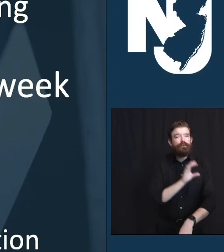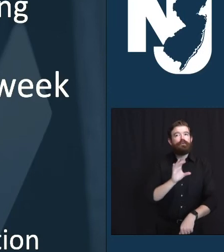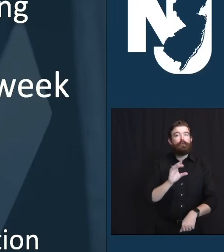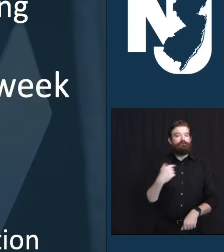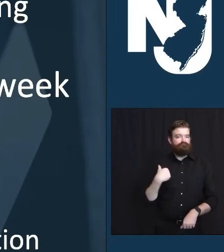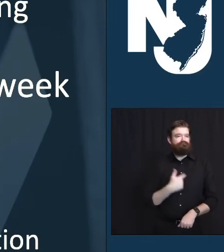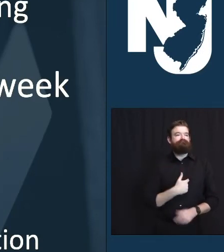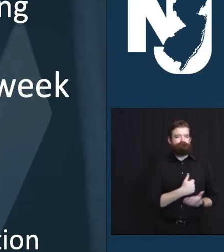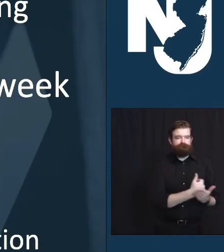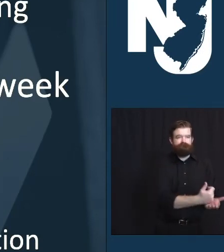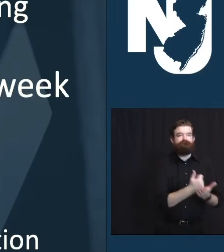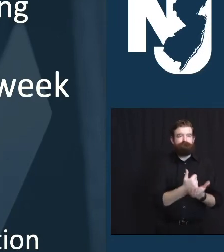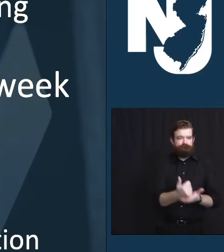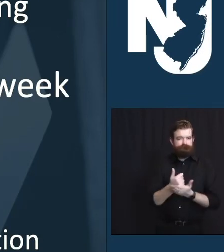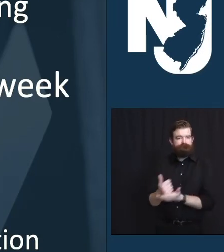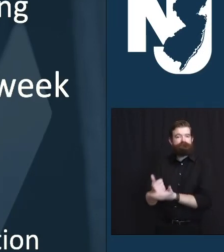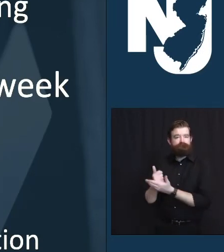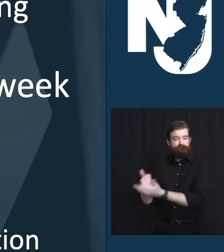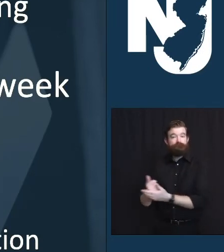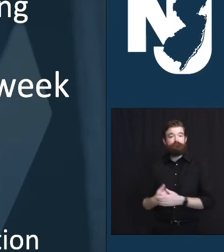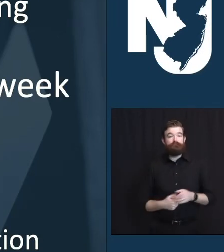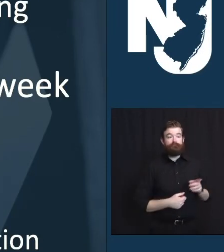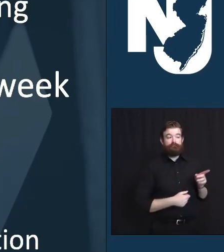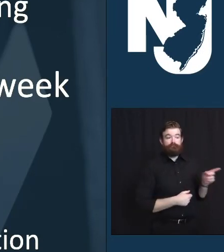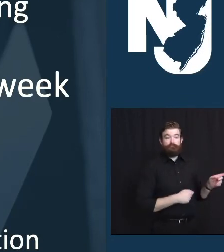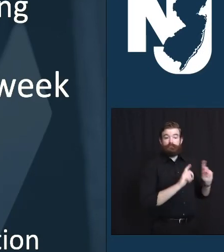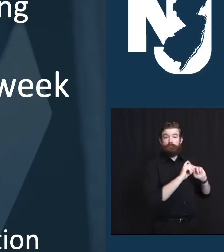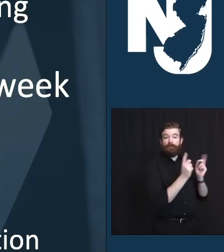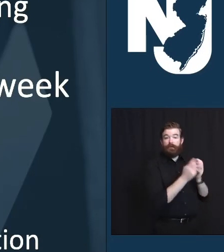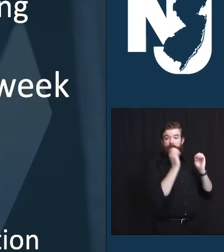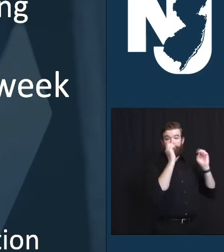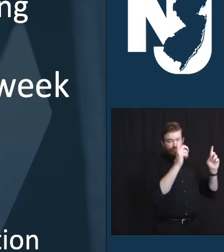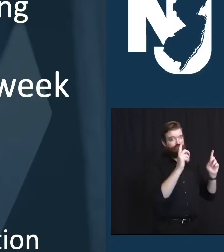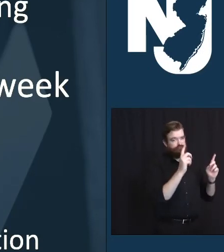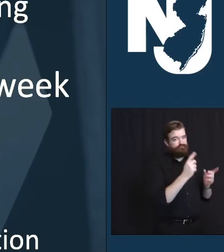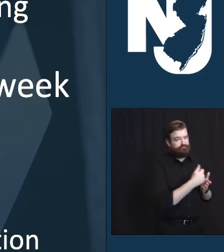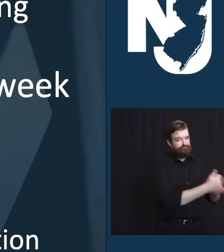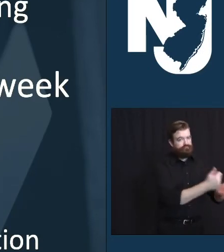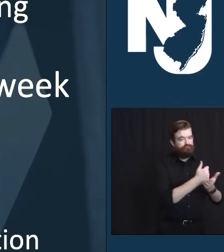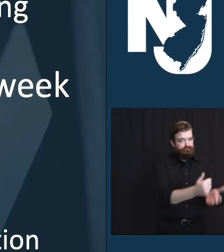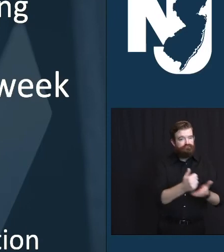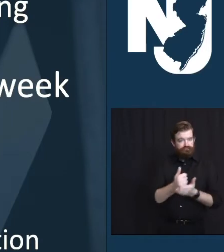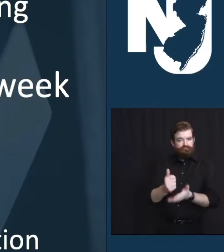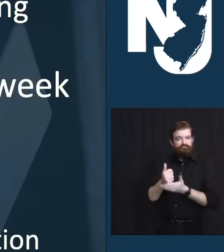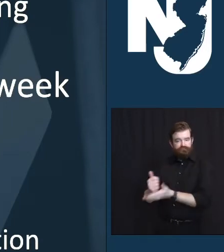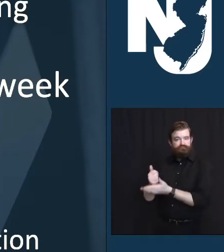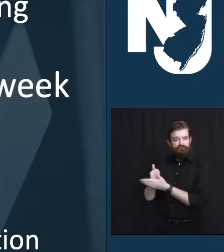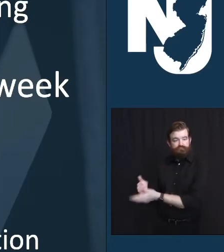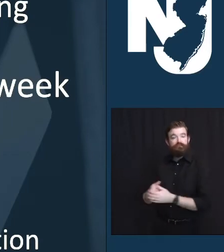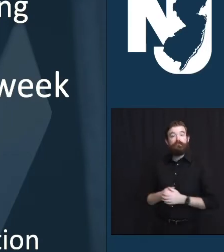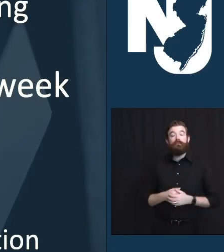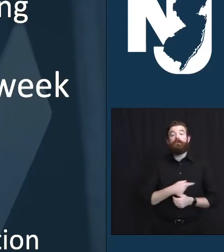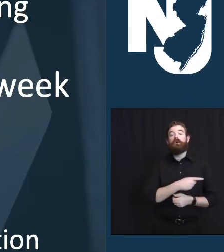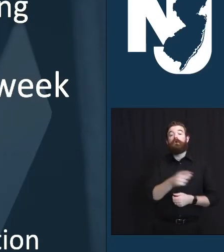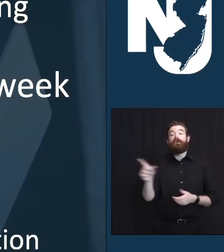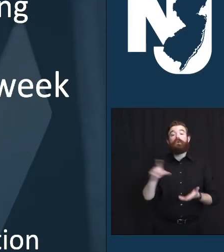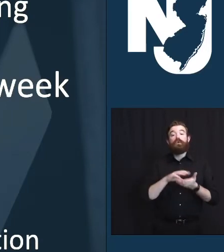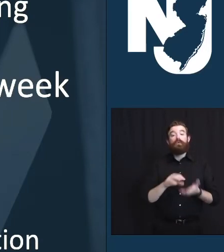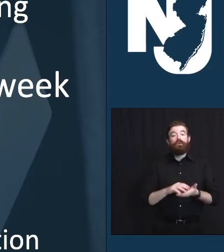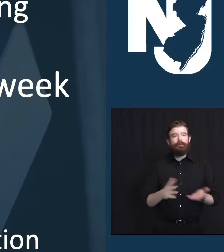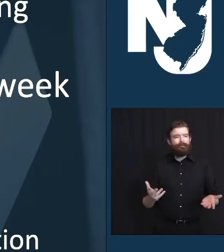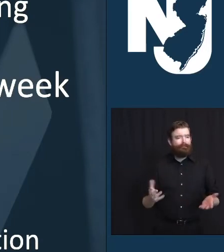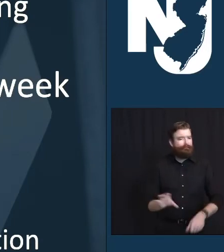and in partnership with local districts, the total number of students who currently lack either the proper device or the connectivity for